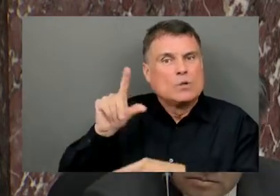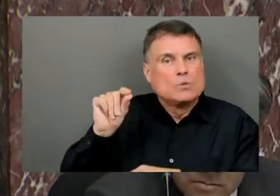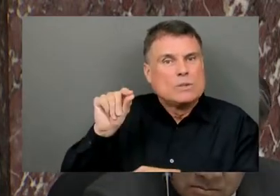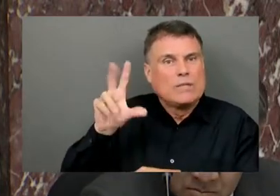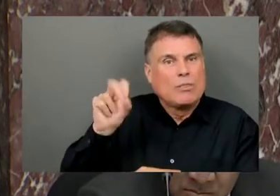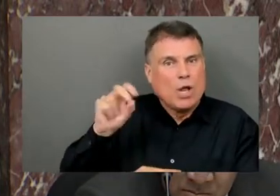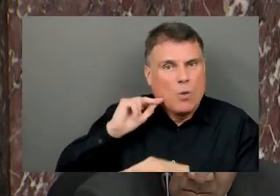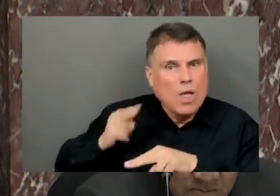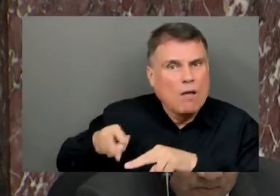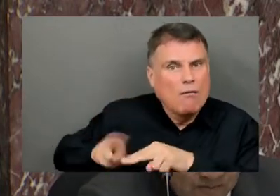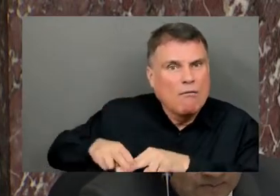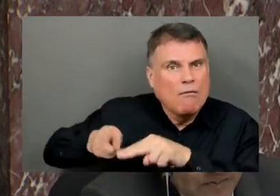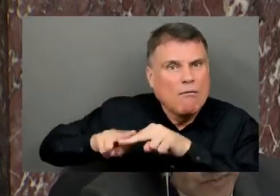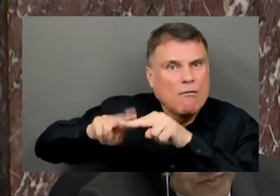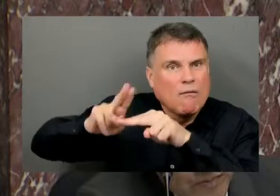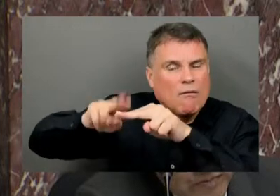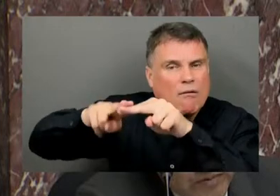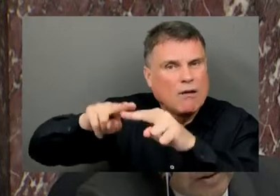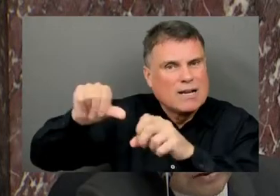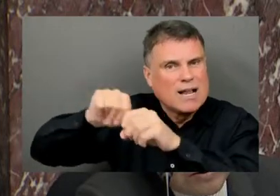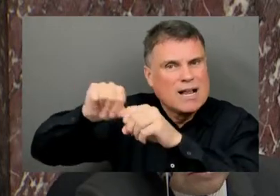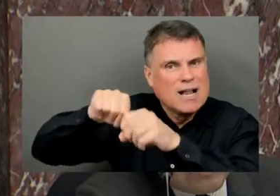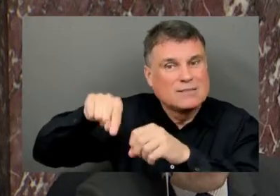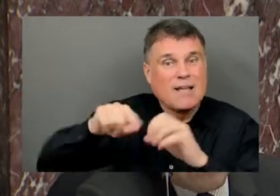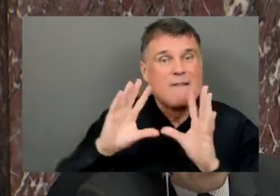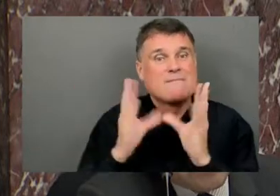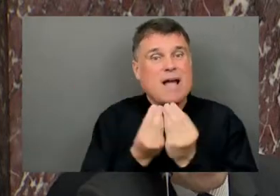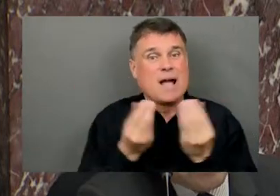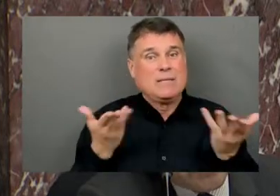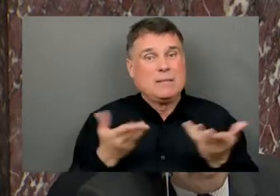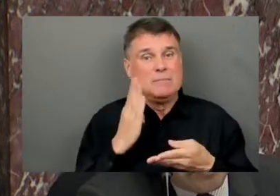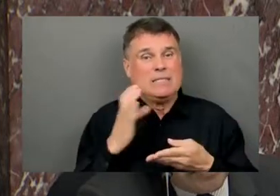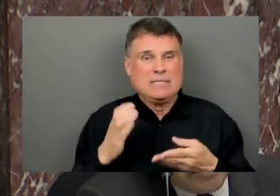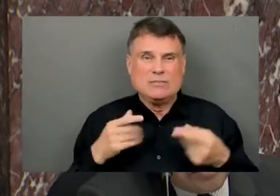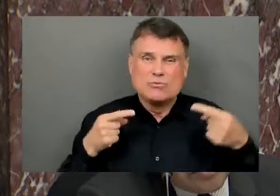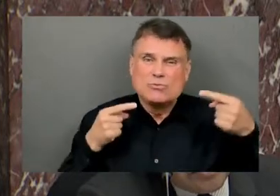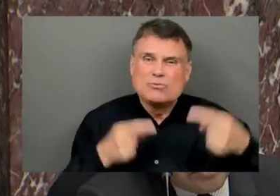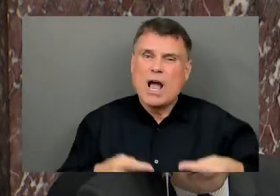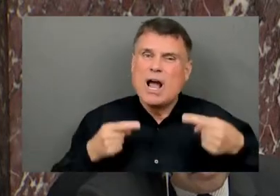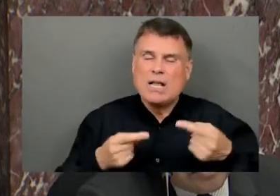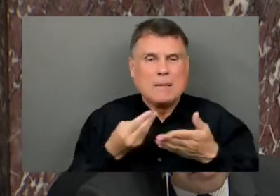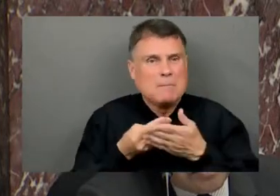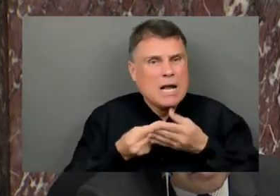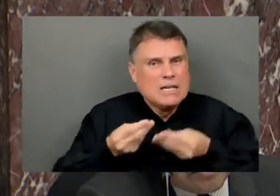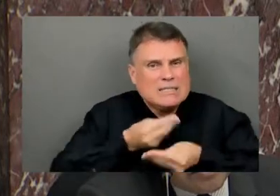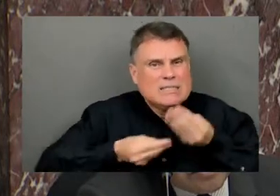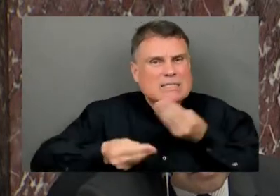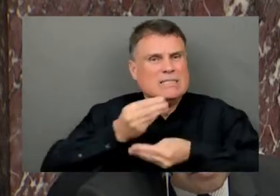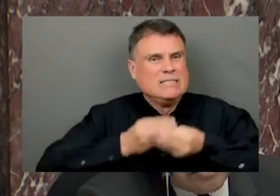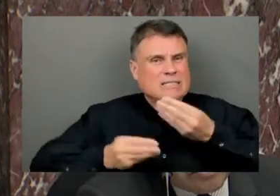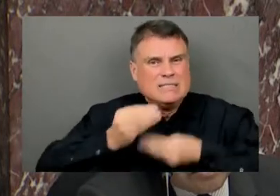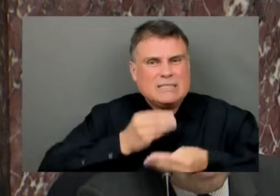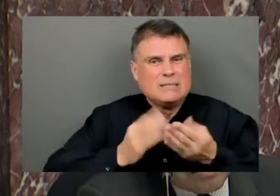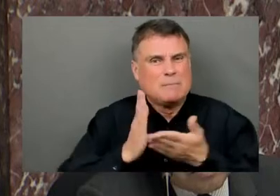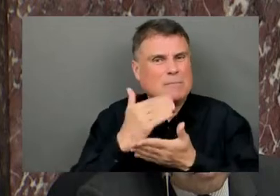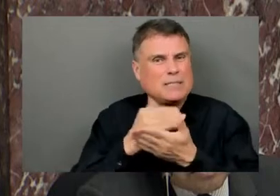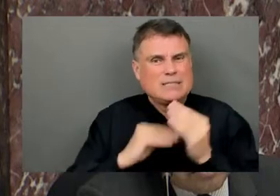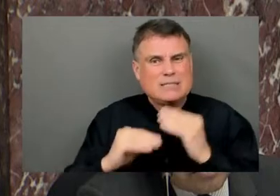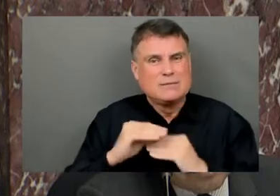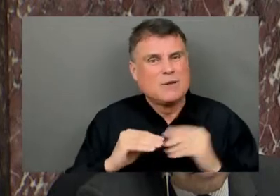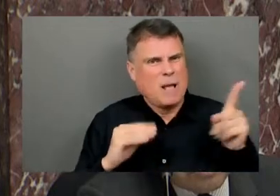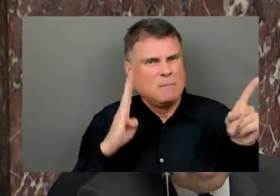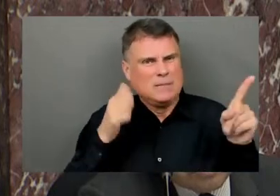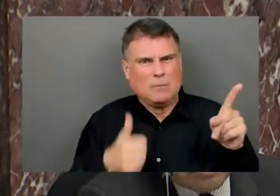continue to struggle, why is the Premier forcing them to pay higher prices for gas, for groceries, and